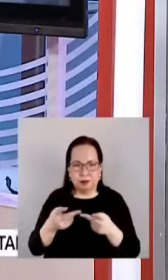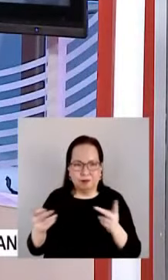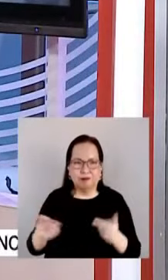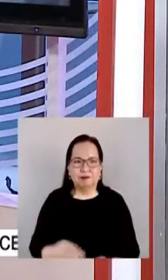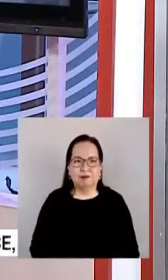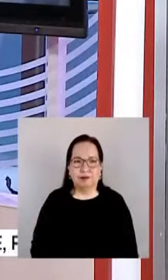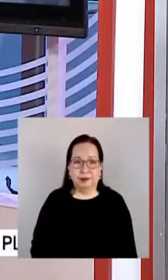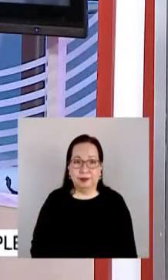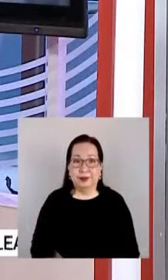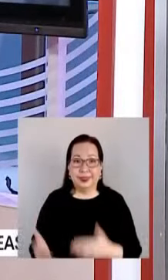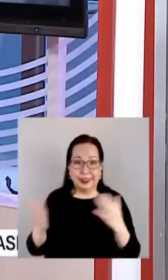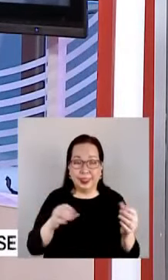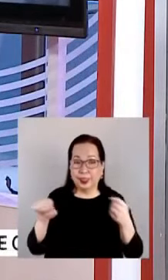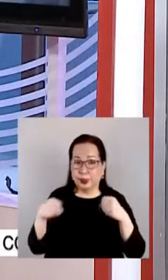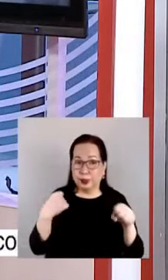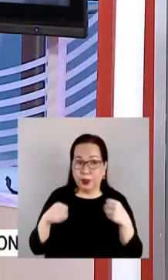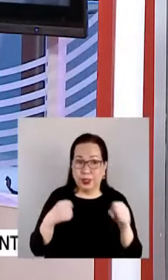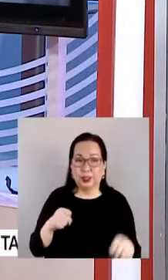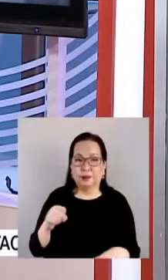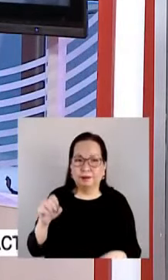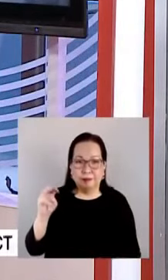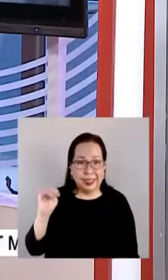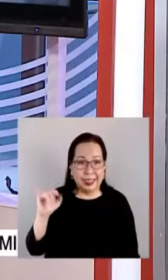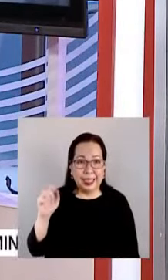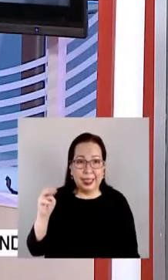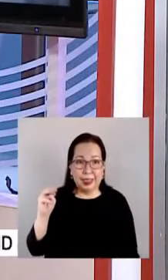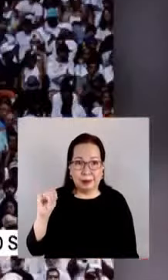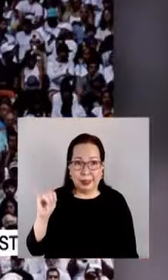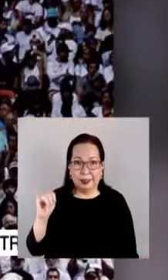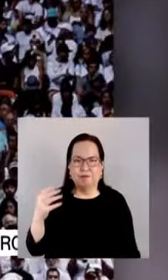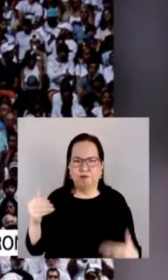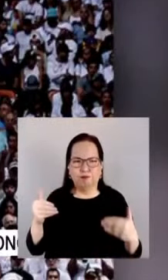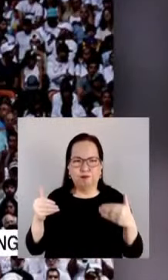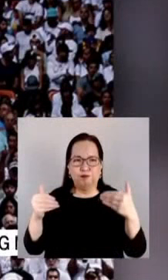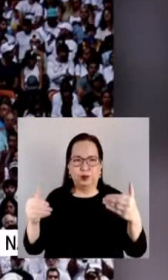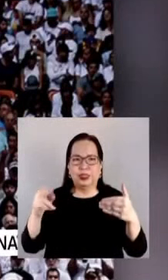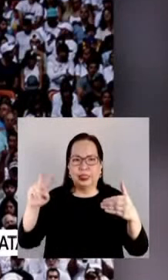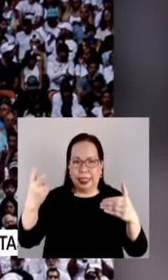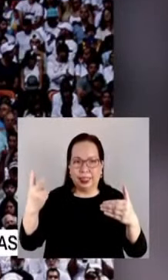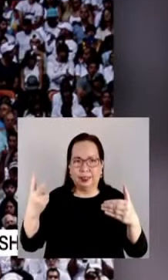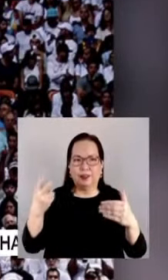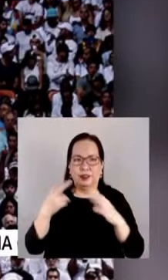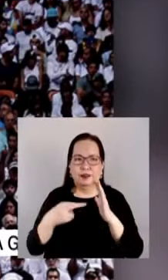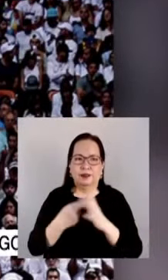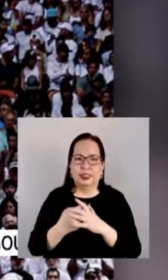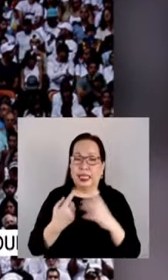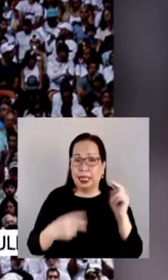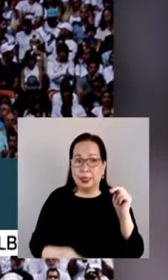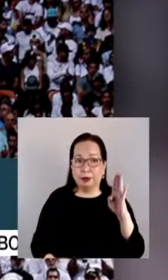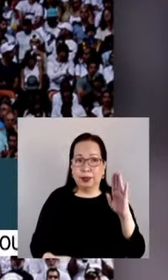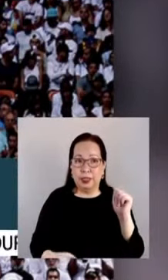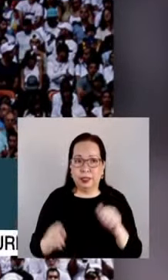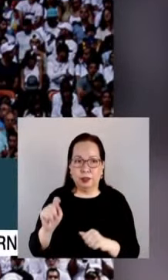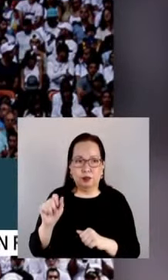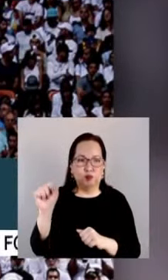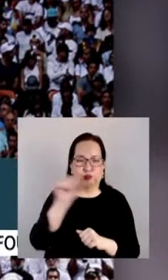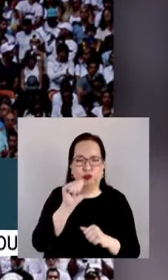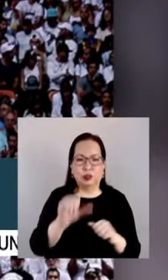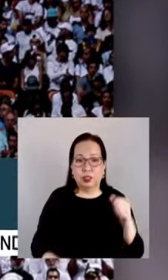In sports, the Miami Heat have advanced to the second round of the NBA playoffs. The top seed of the Eastern Conference eliminated the Atlanta Hawks